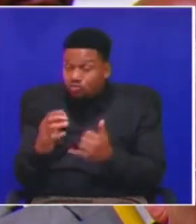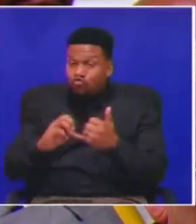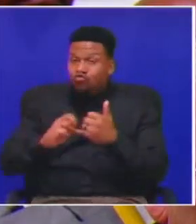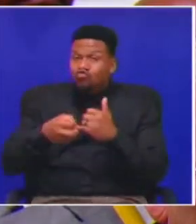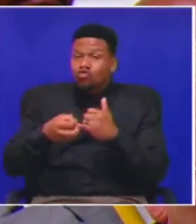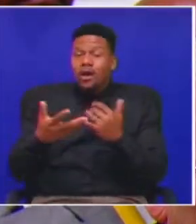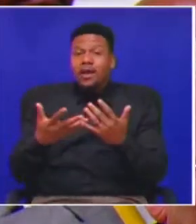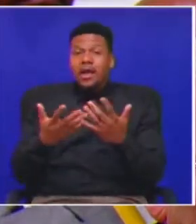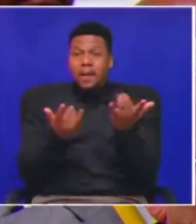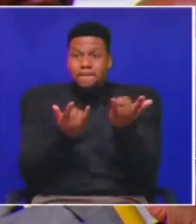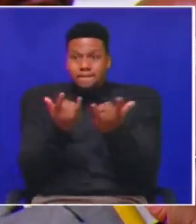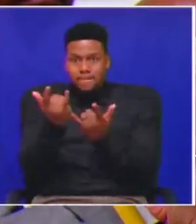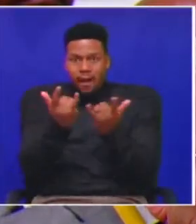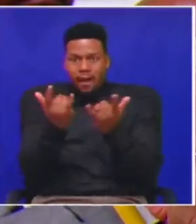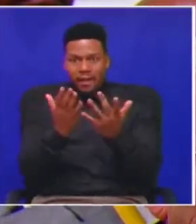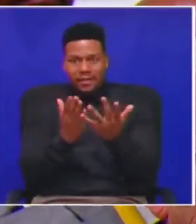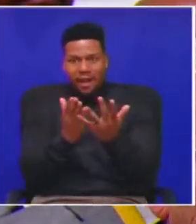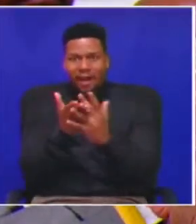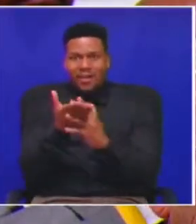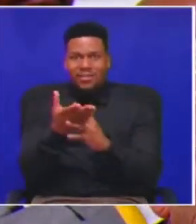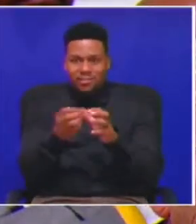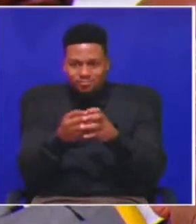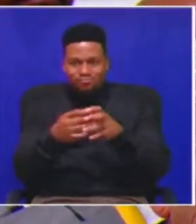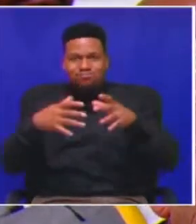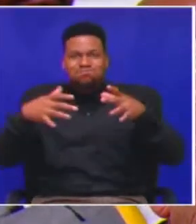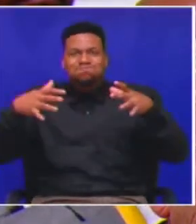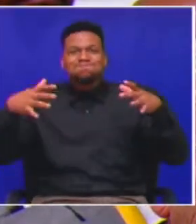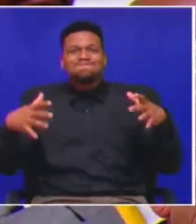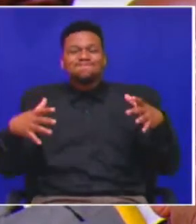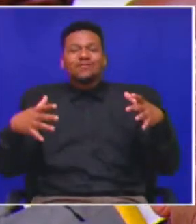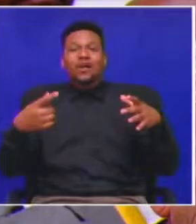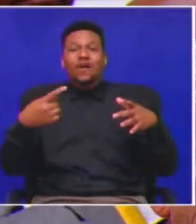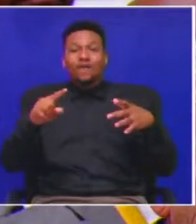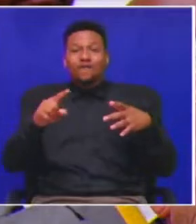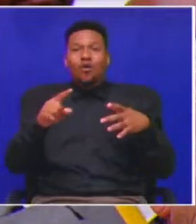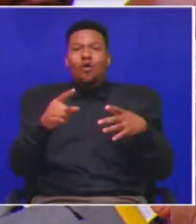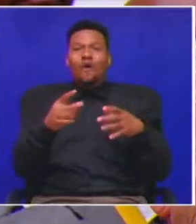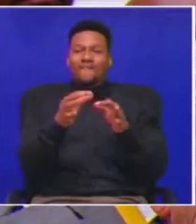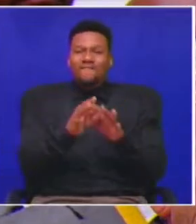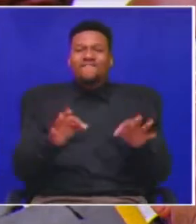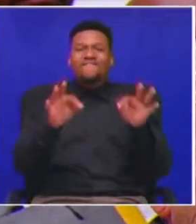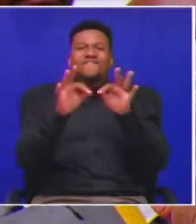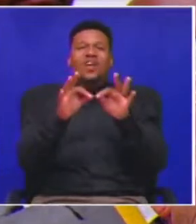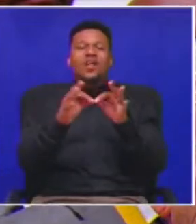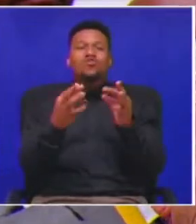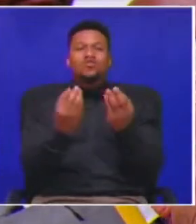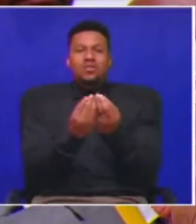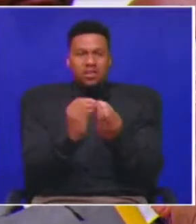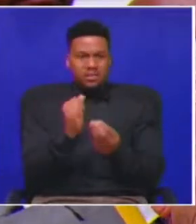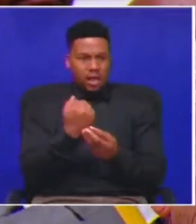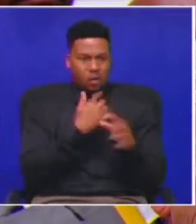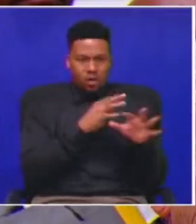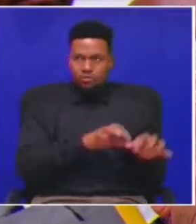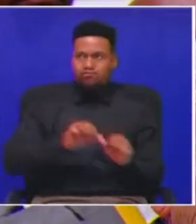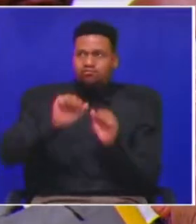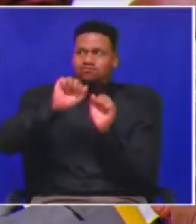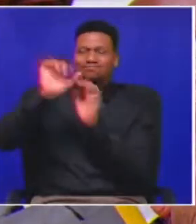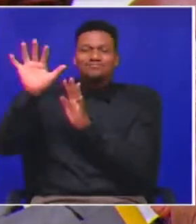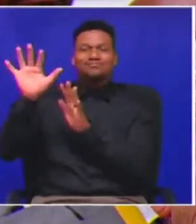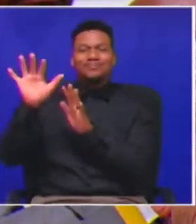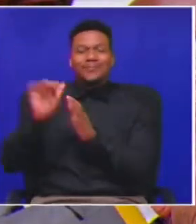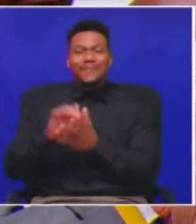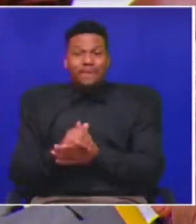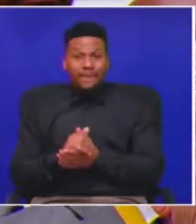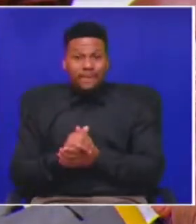access for value-added exports and to promote intra-African integration in response